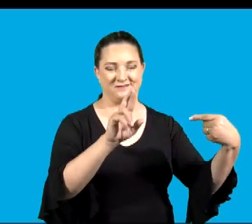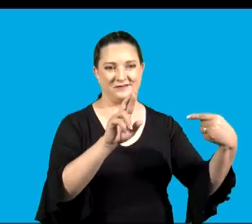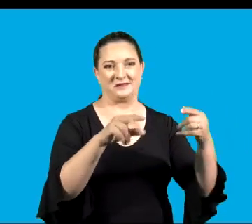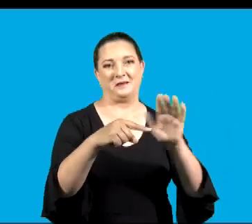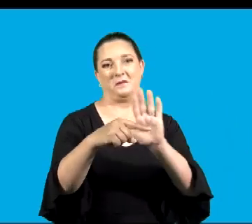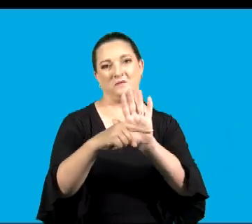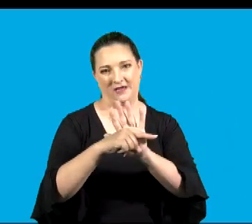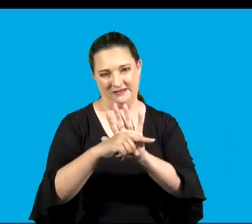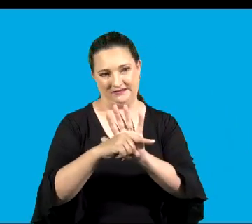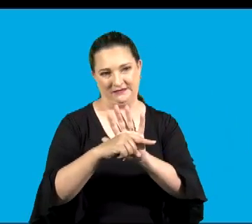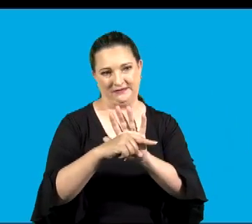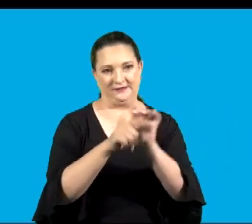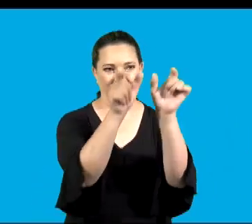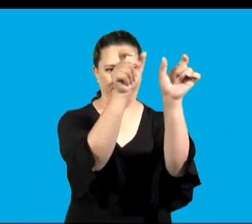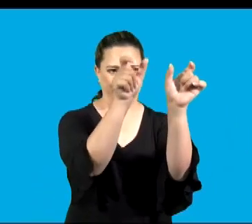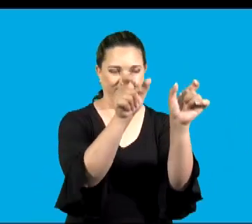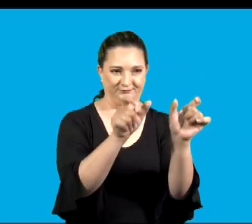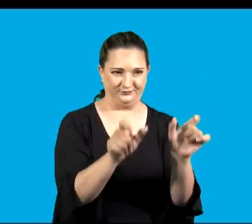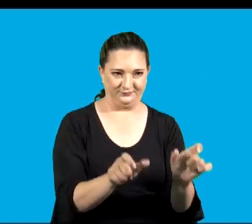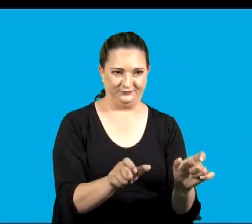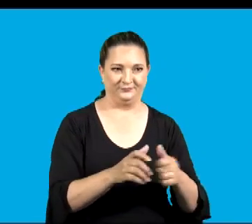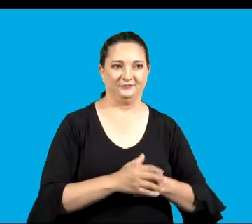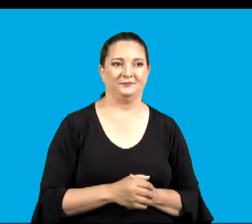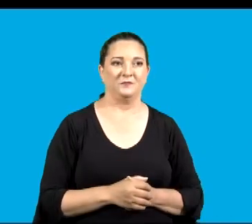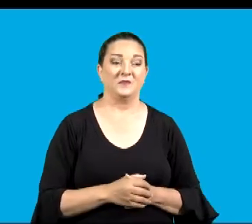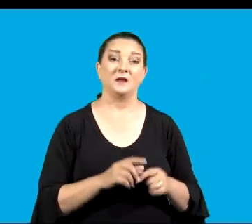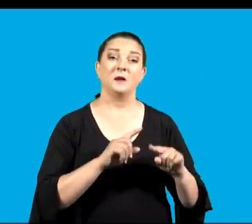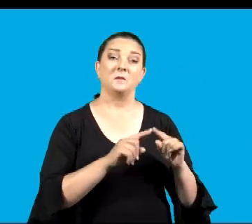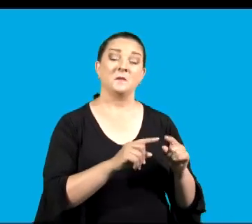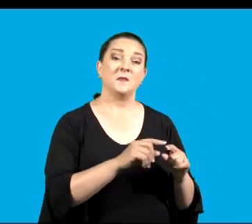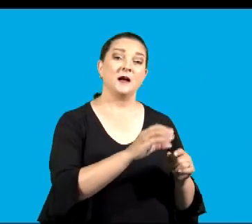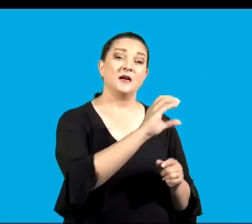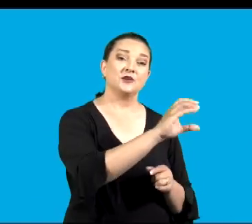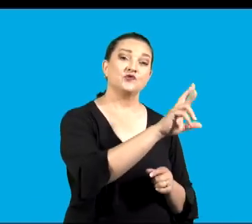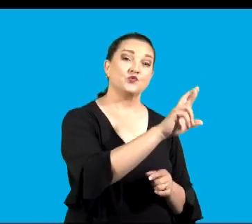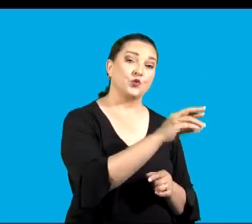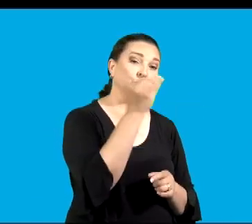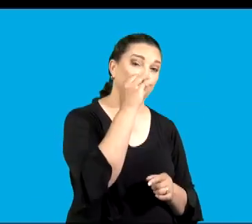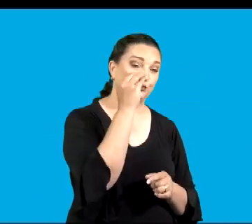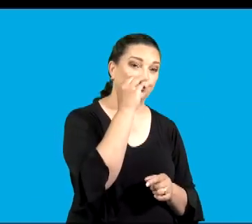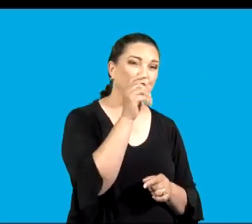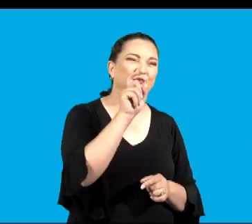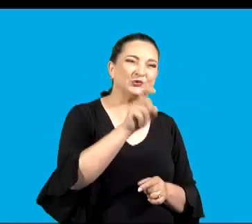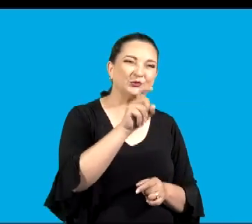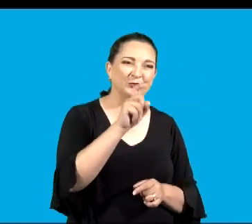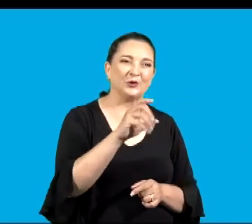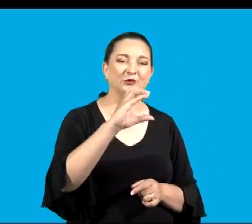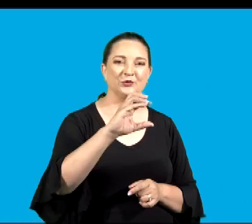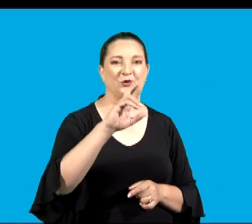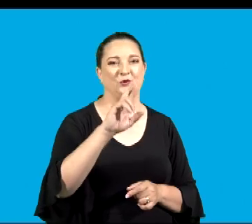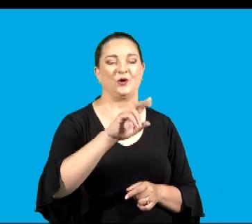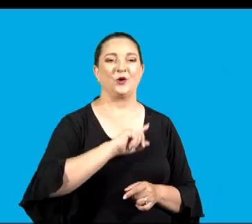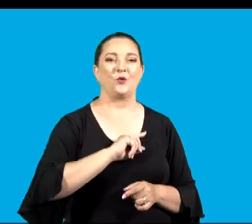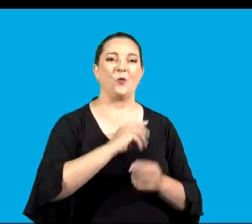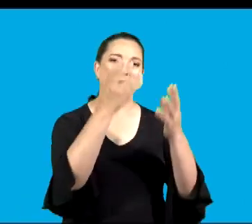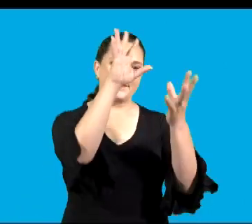minus. And your credit notes must appear on the credit side because they decrease